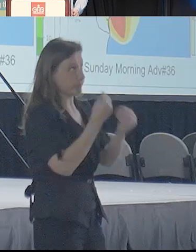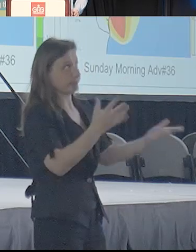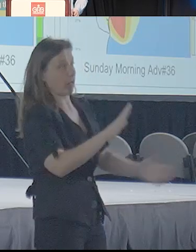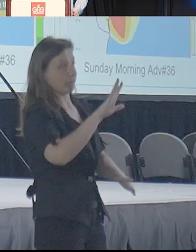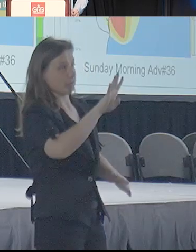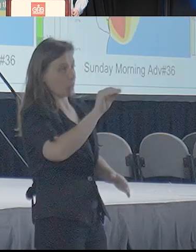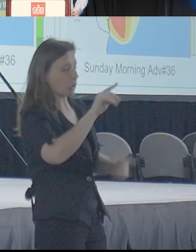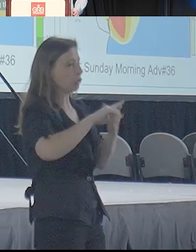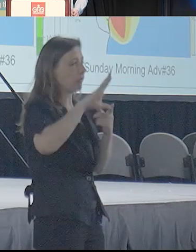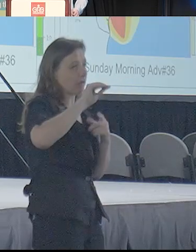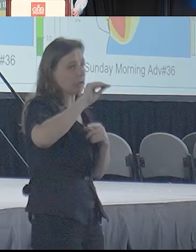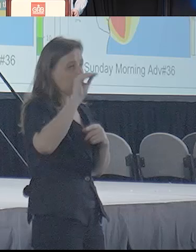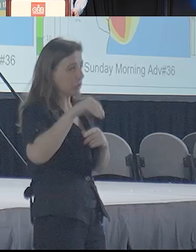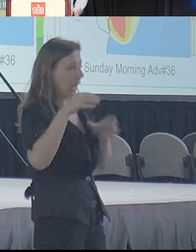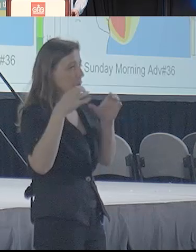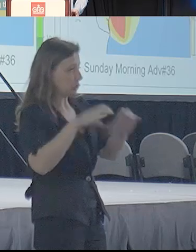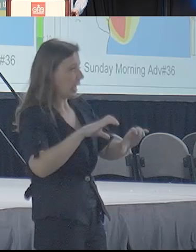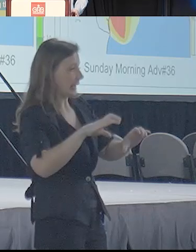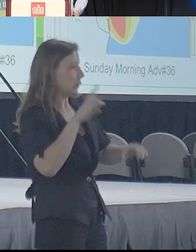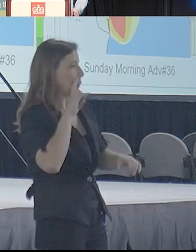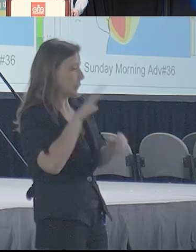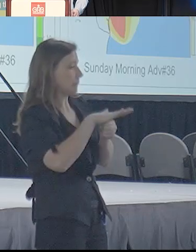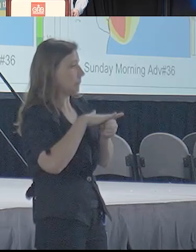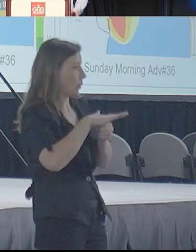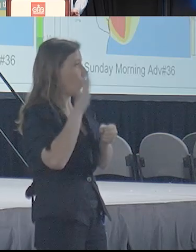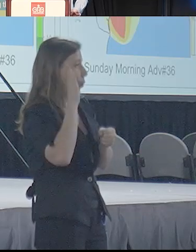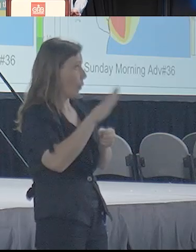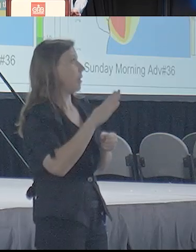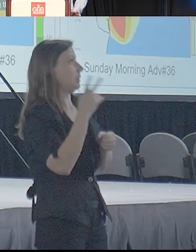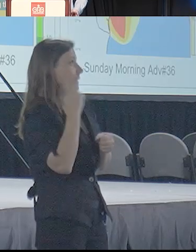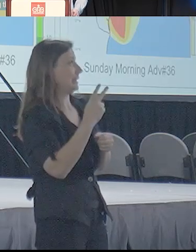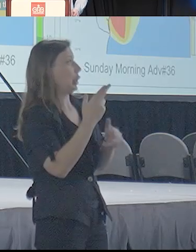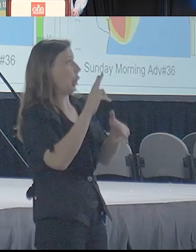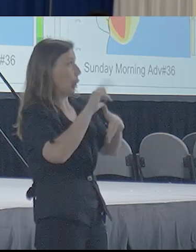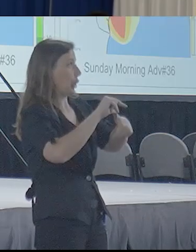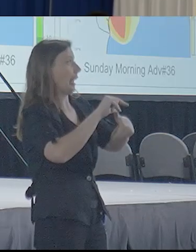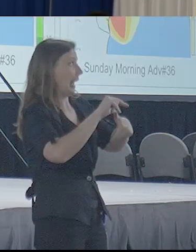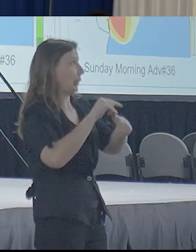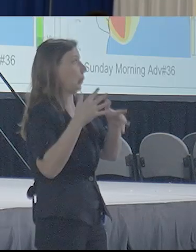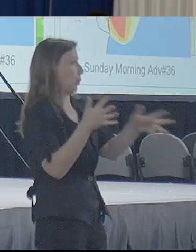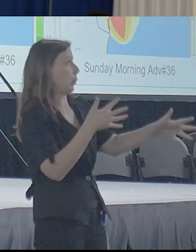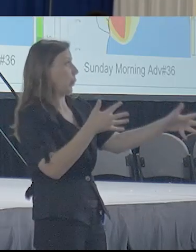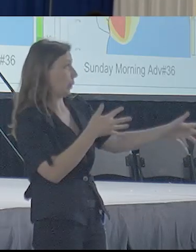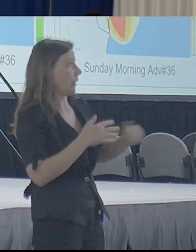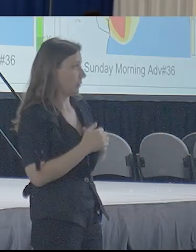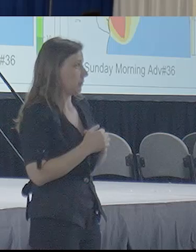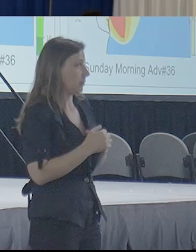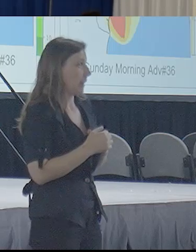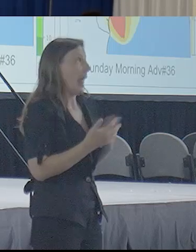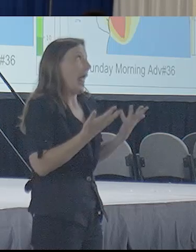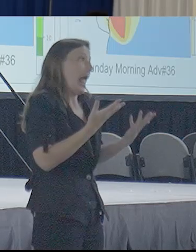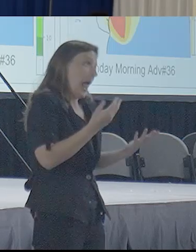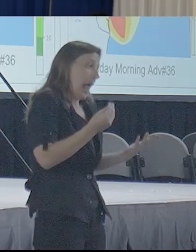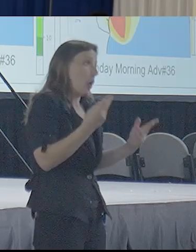least some of the Houston metro area was going to see hurricane-force wind gusts. And if you look at it in a worst-case